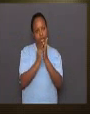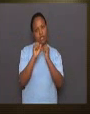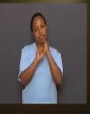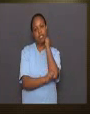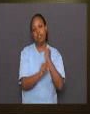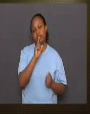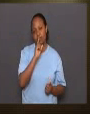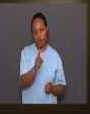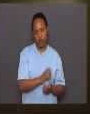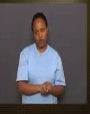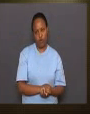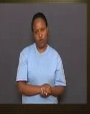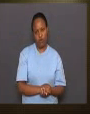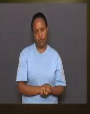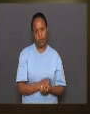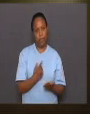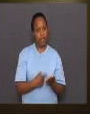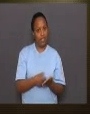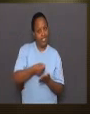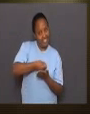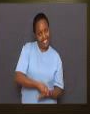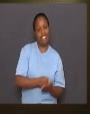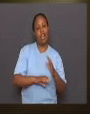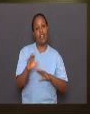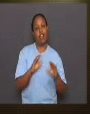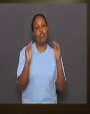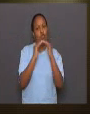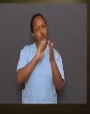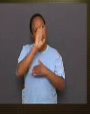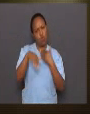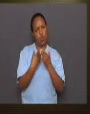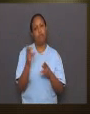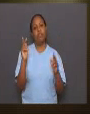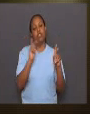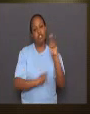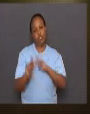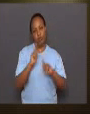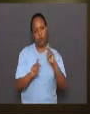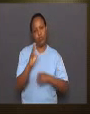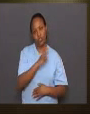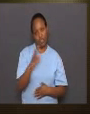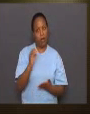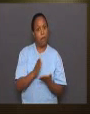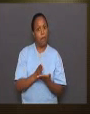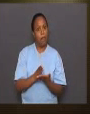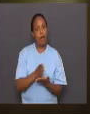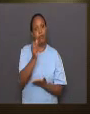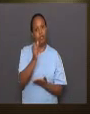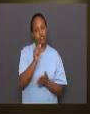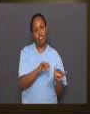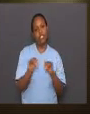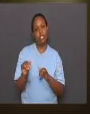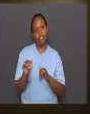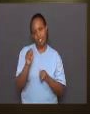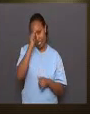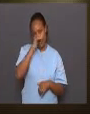law, which stresses the equality of all people and their rights as